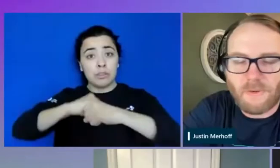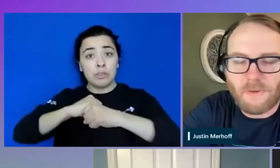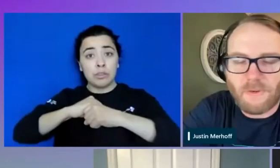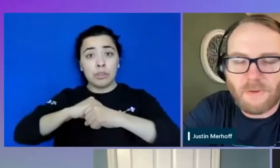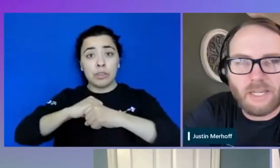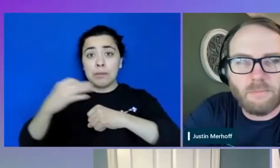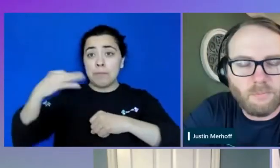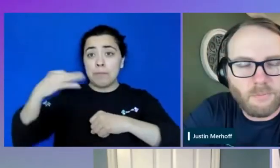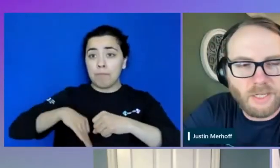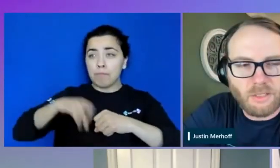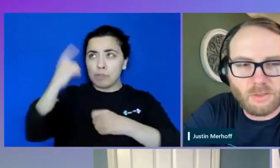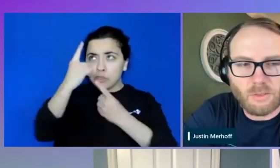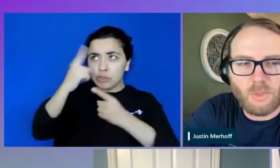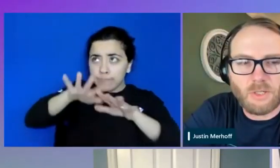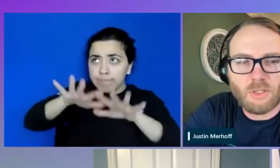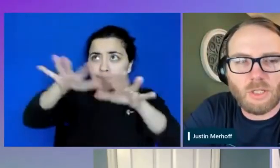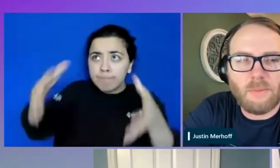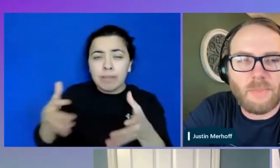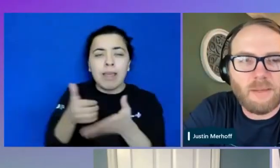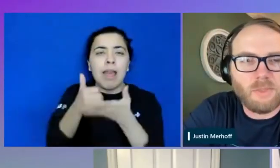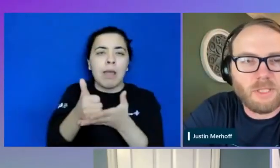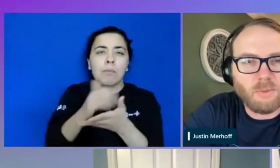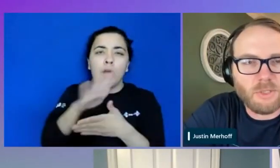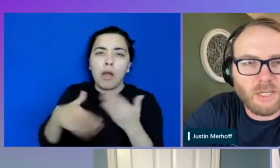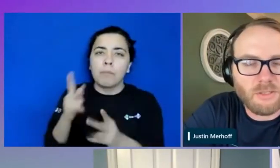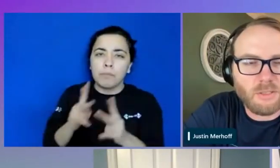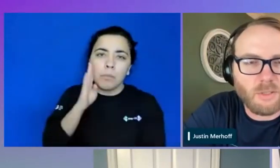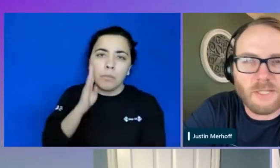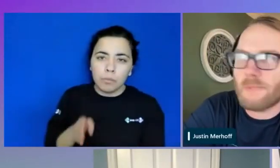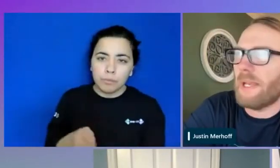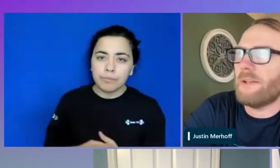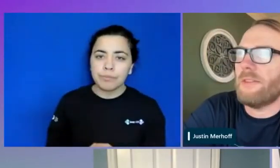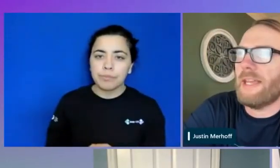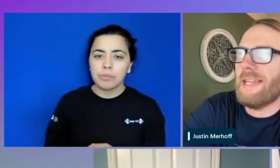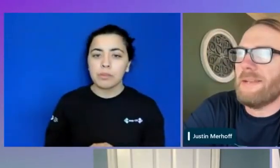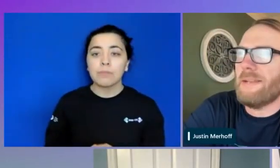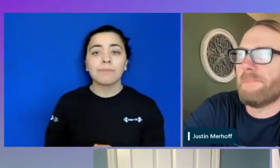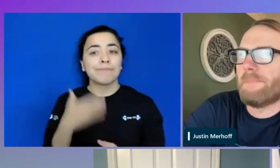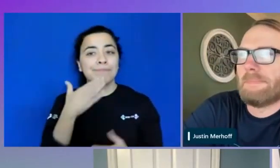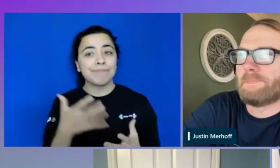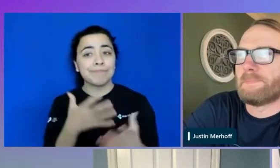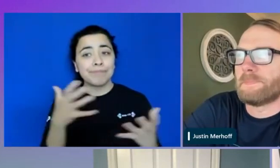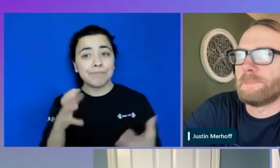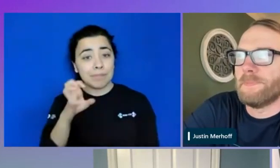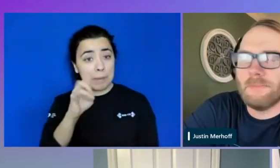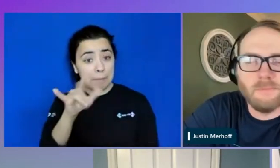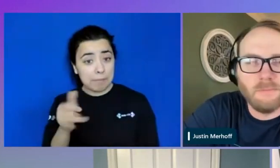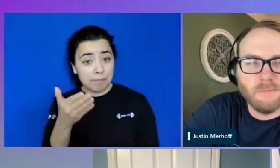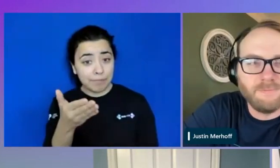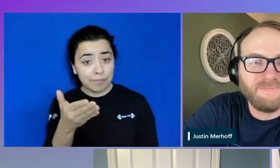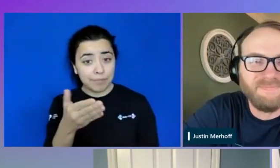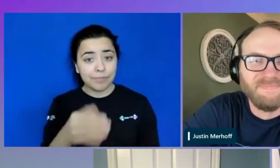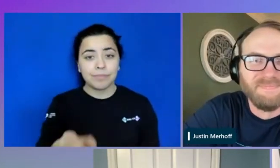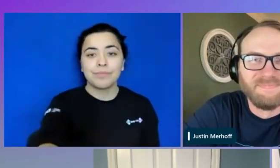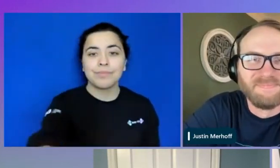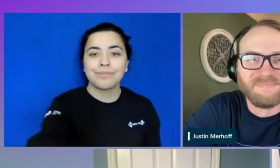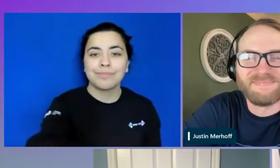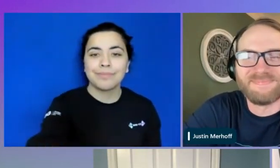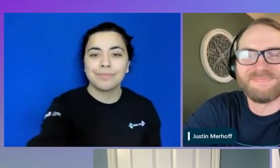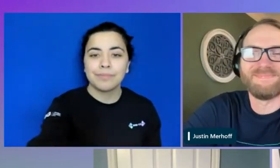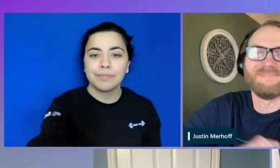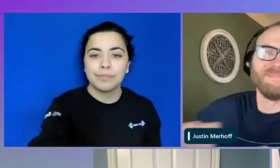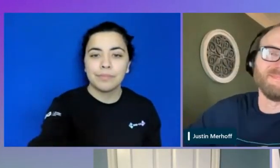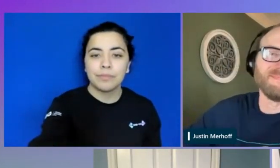That's very well said. Thank you so much. Emily, would you like to expand on that? Absolutely. So